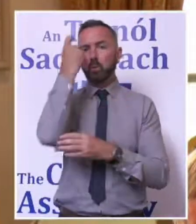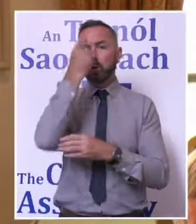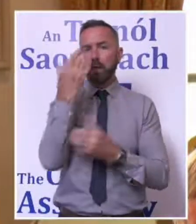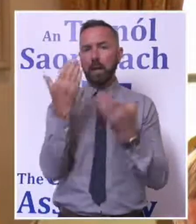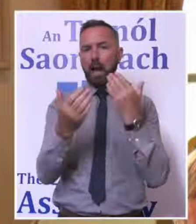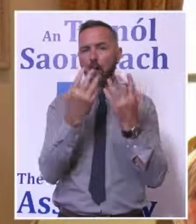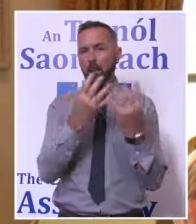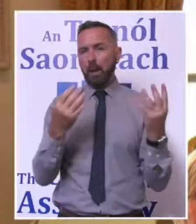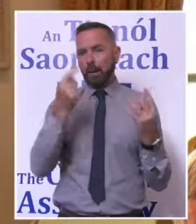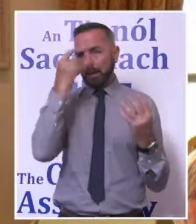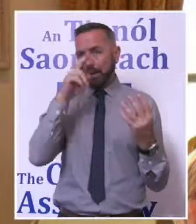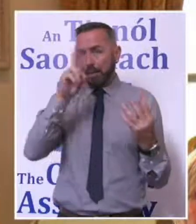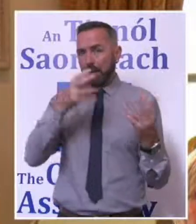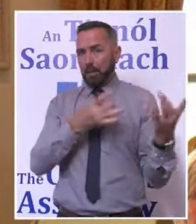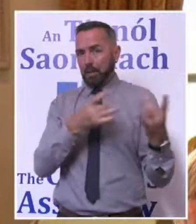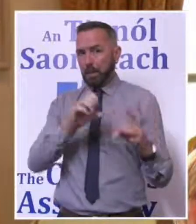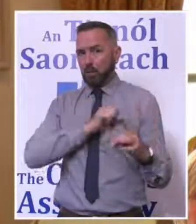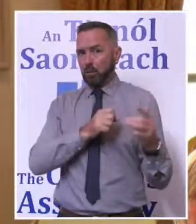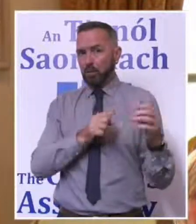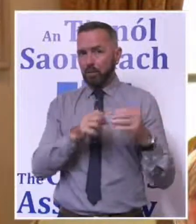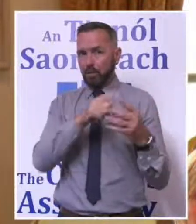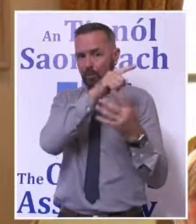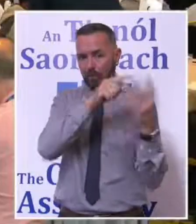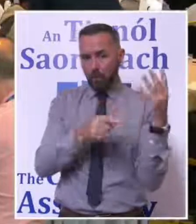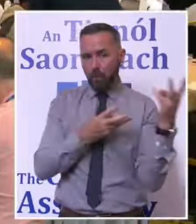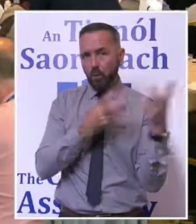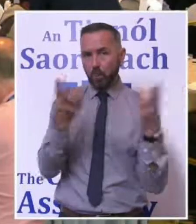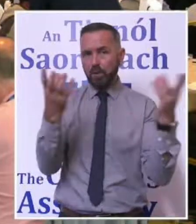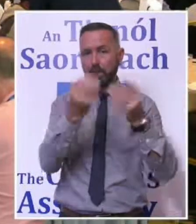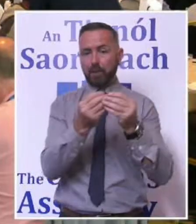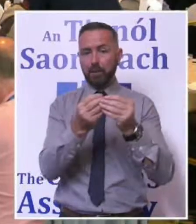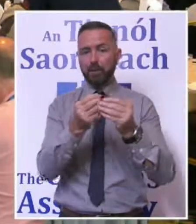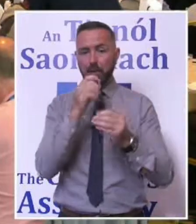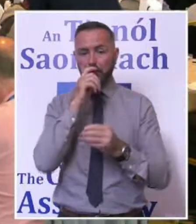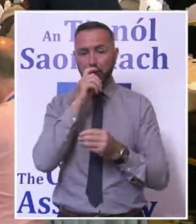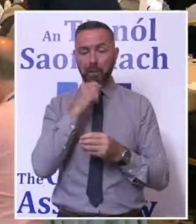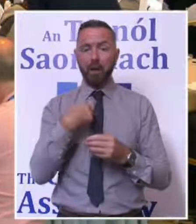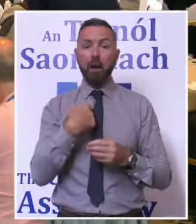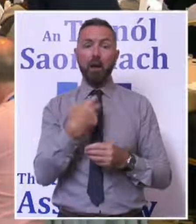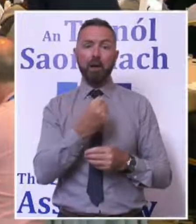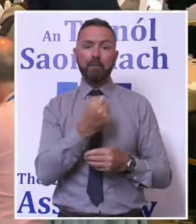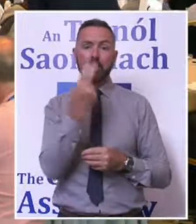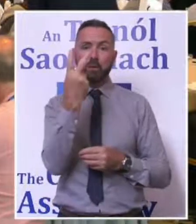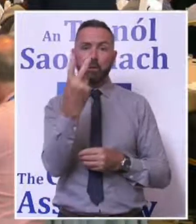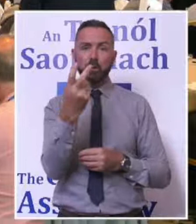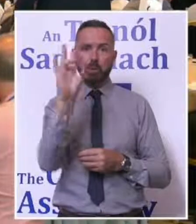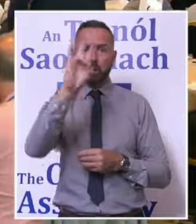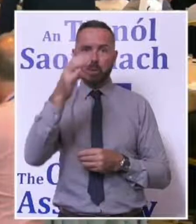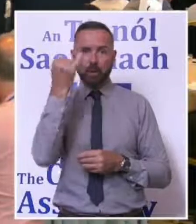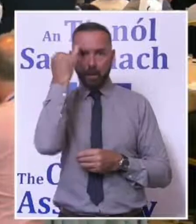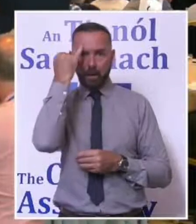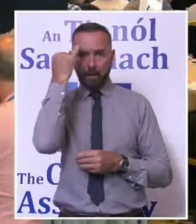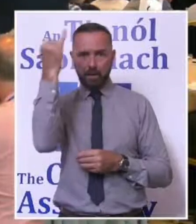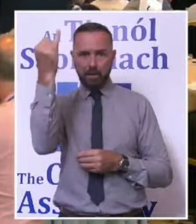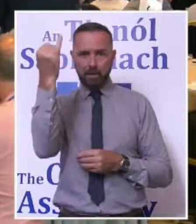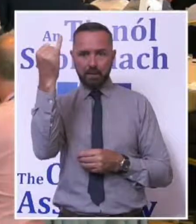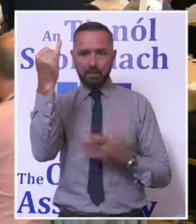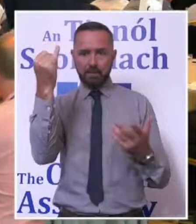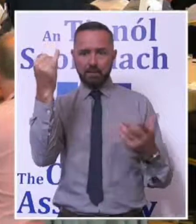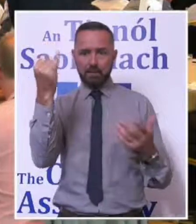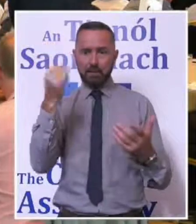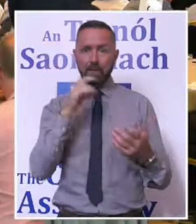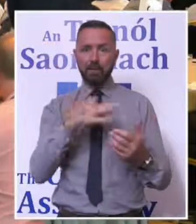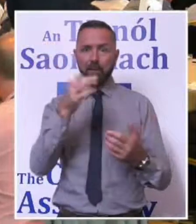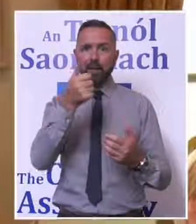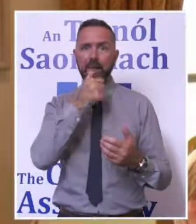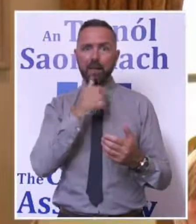the panel think that might be done. And I'd throw out 2 quick ideas, and if you can answer these without straying into advocacy too far, then